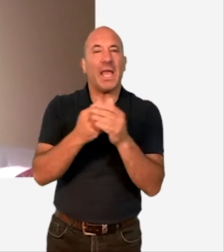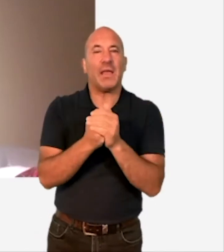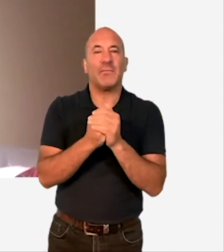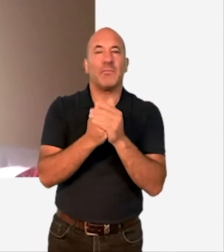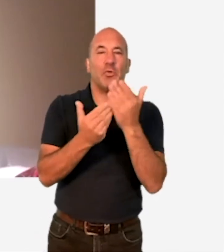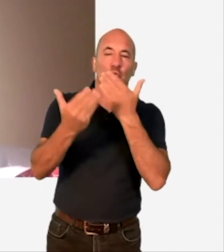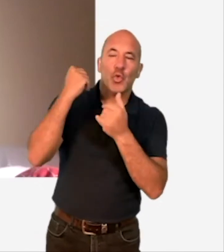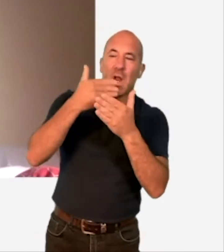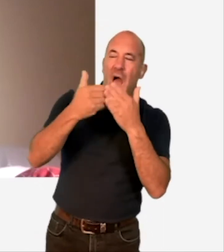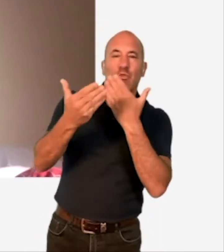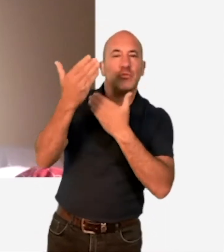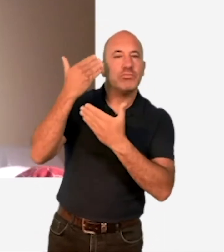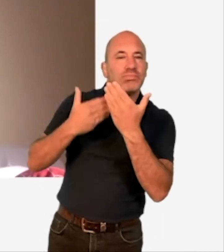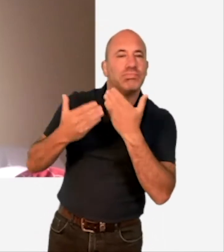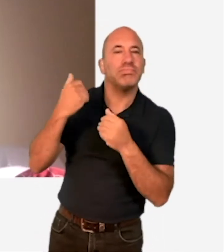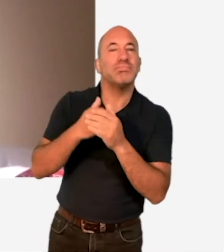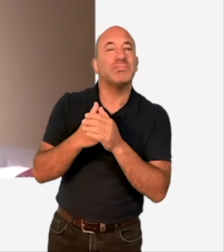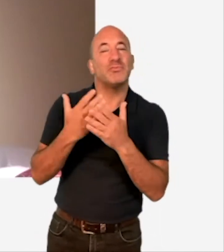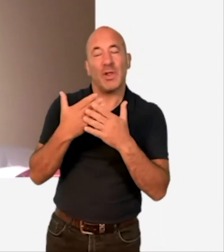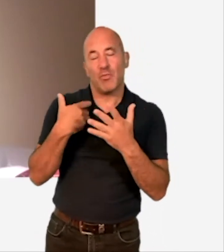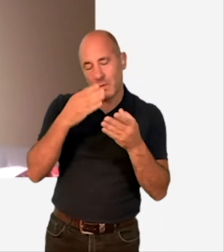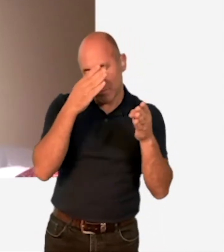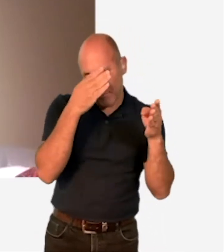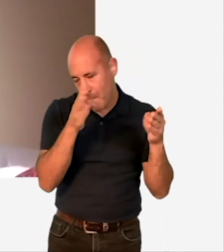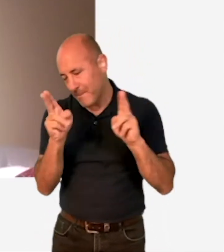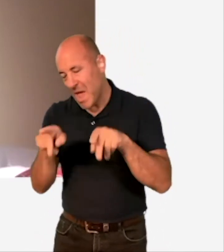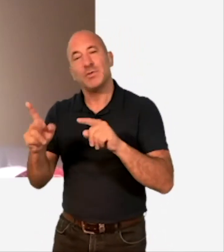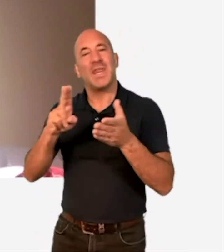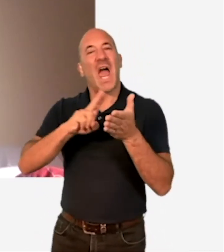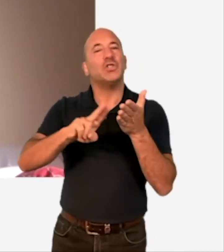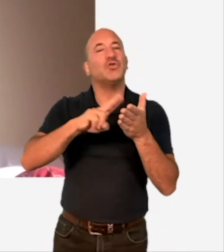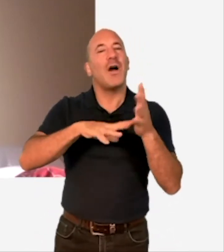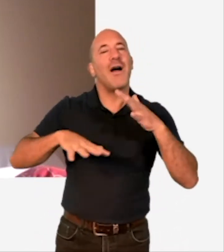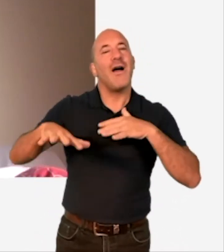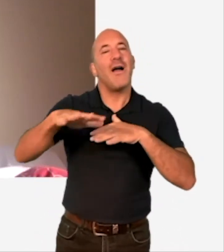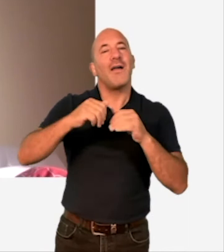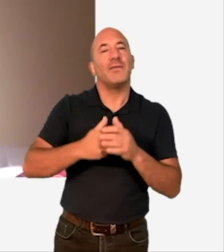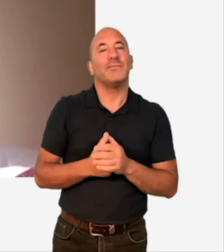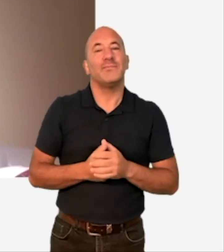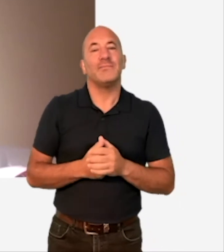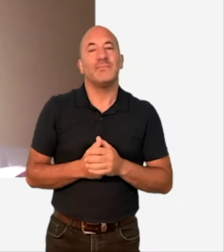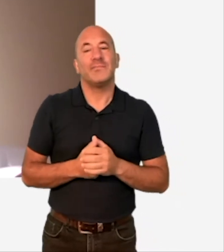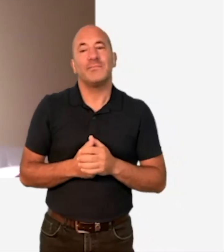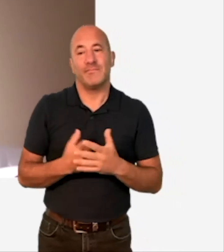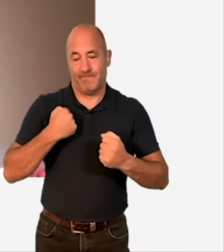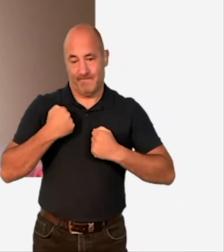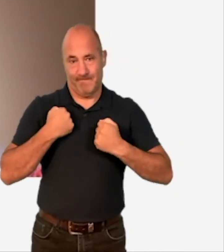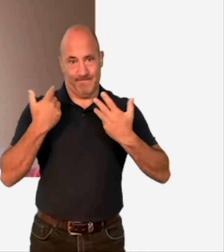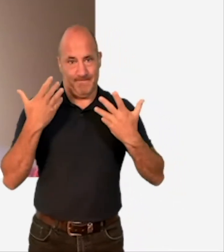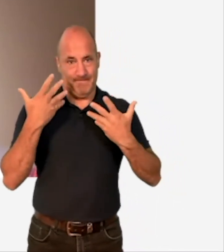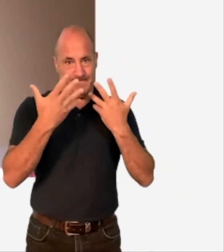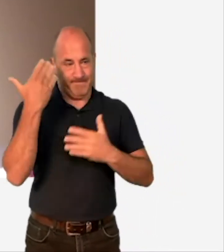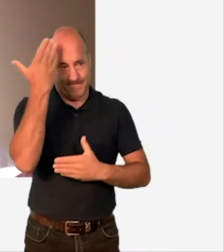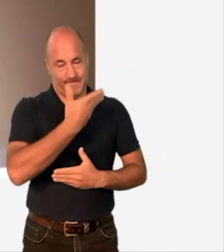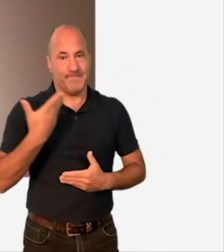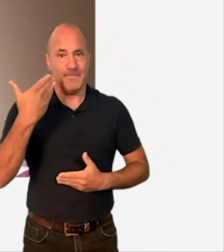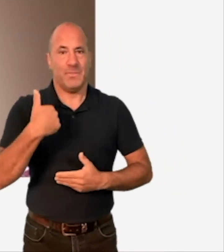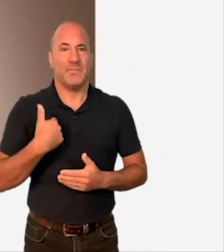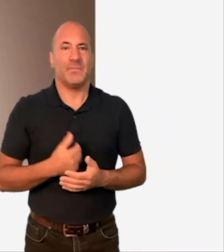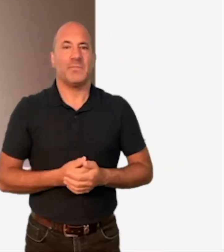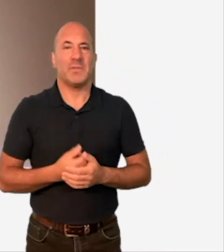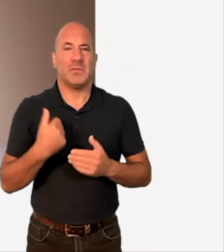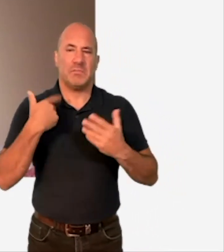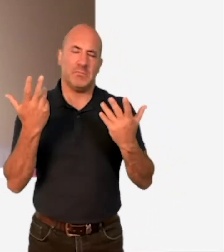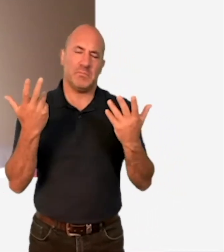ancestral language, and just coming back to nature. So my description, image